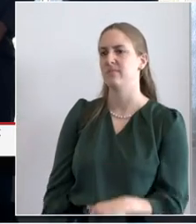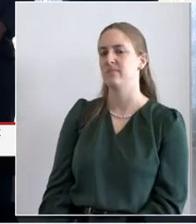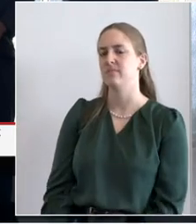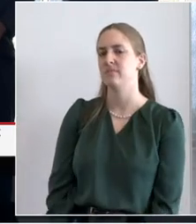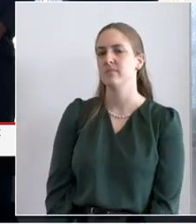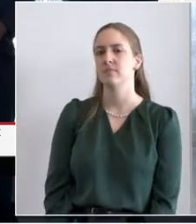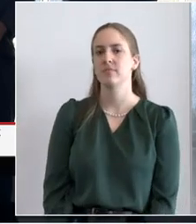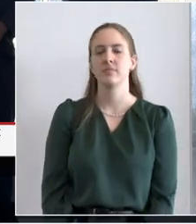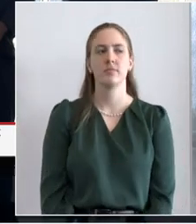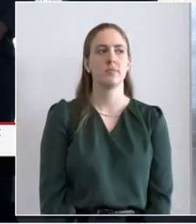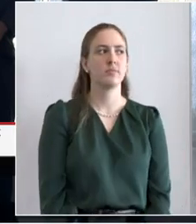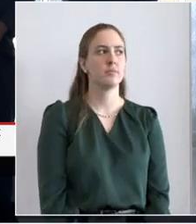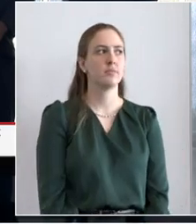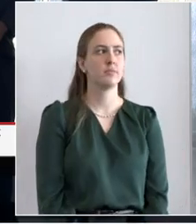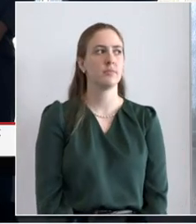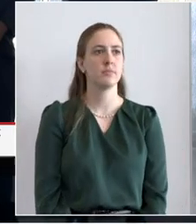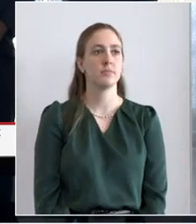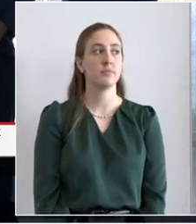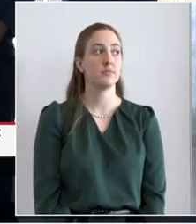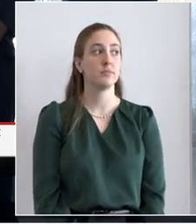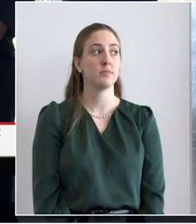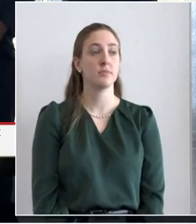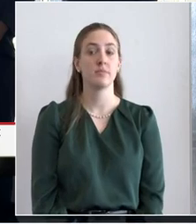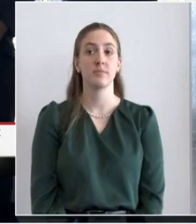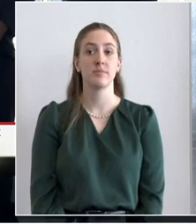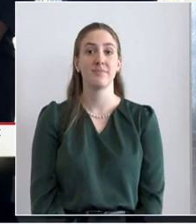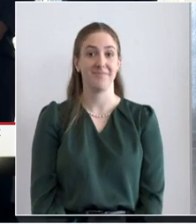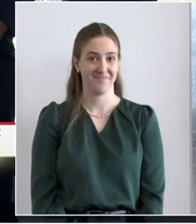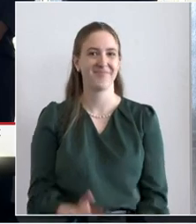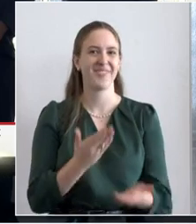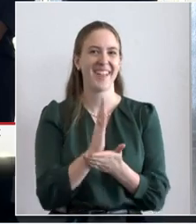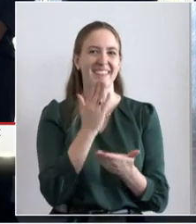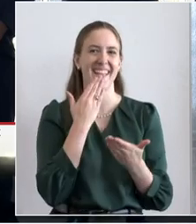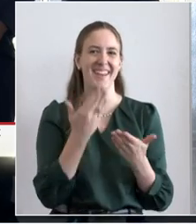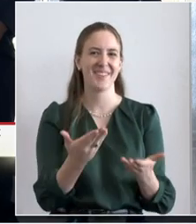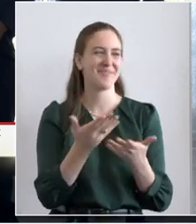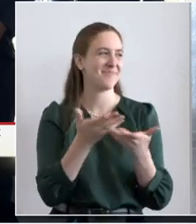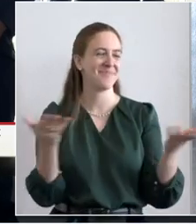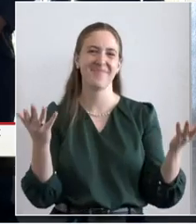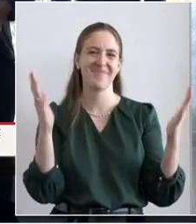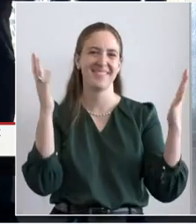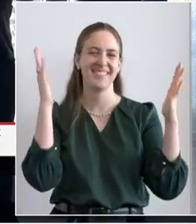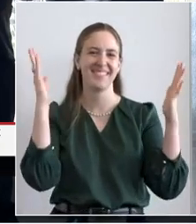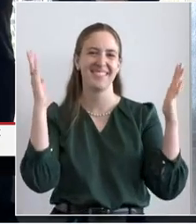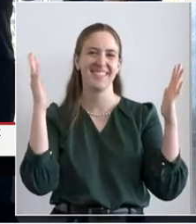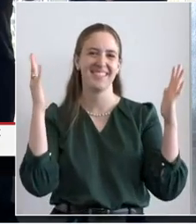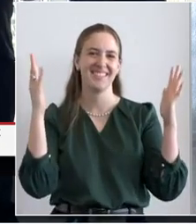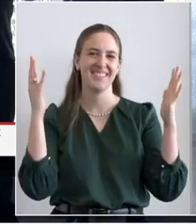All right. Thank you much, everybody.